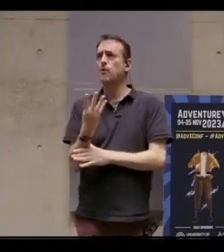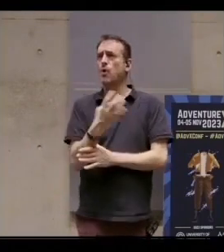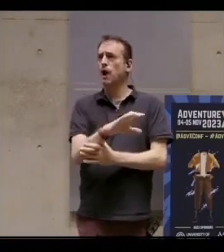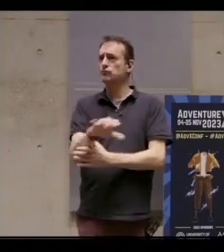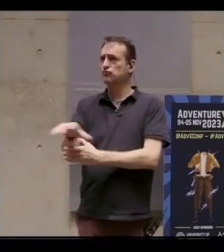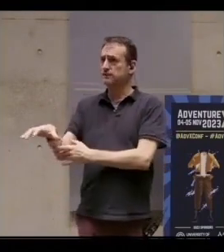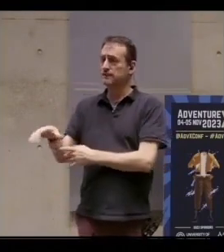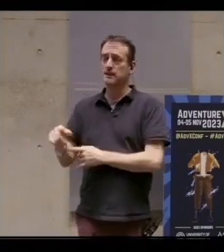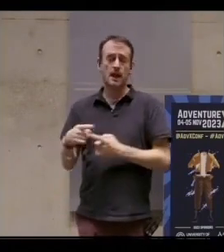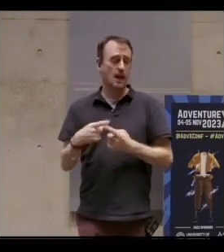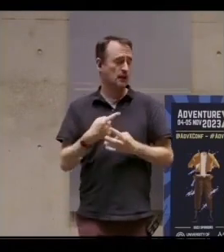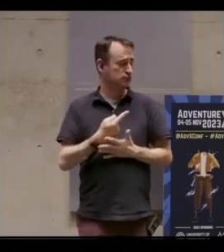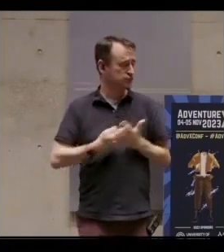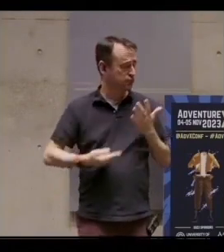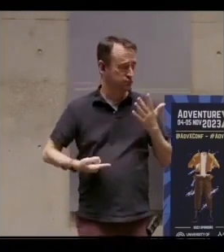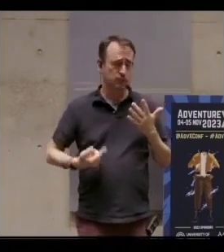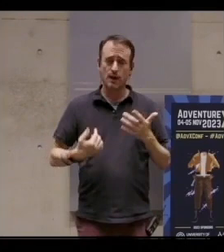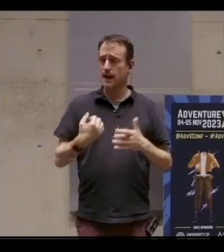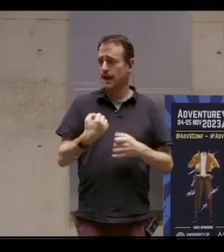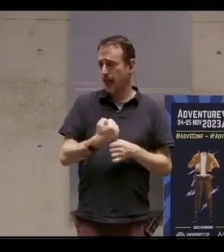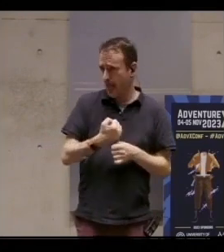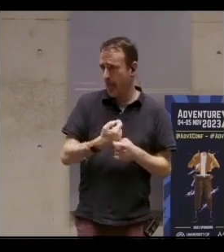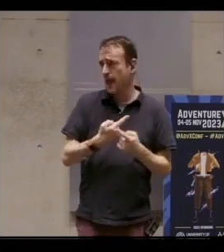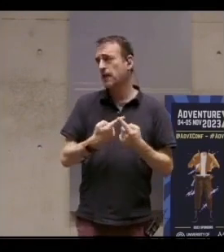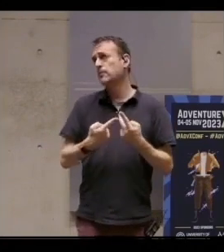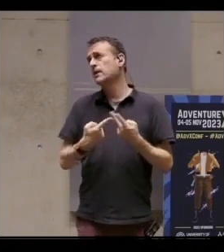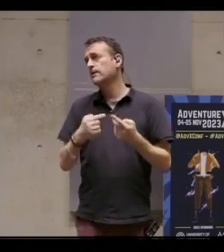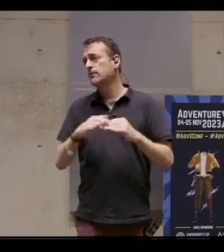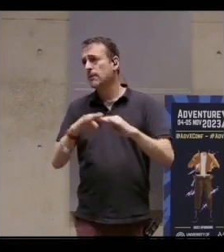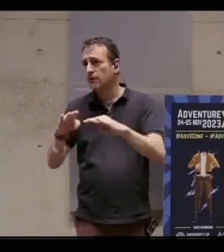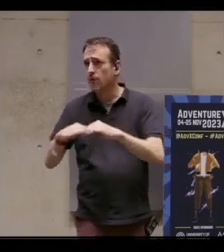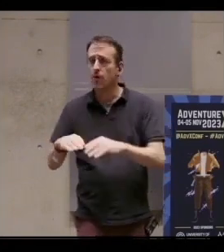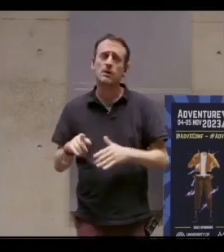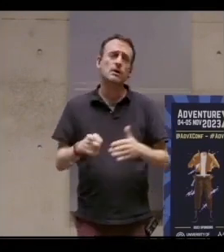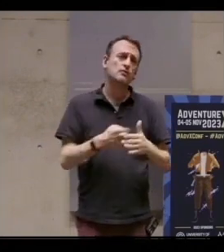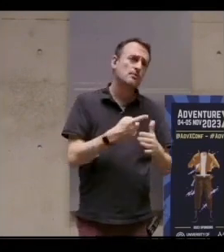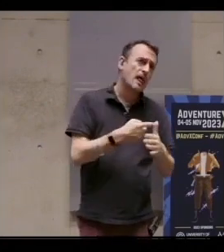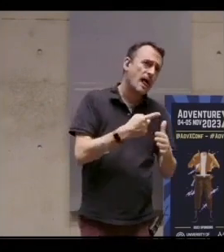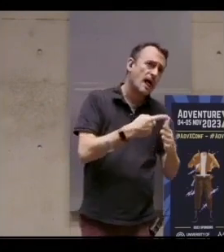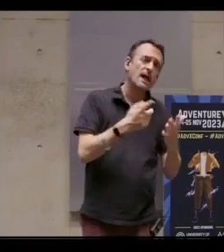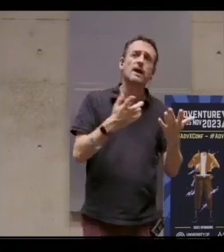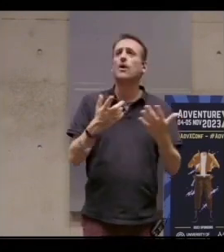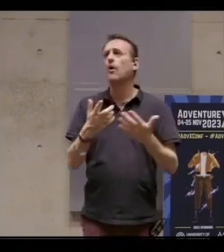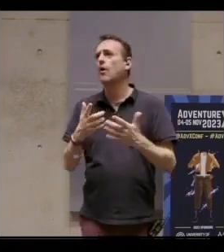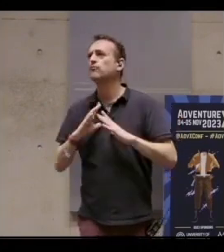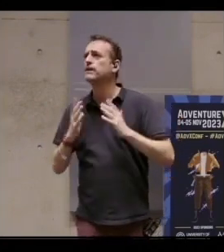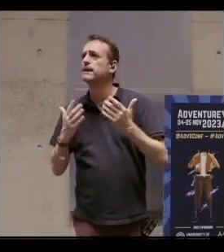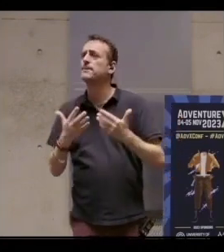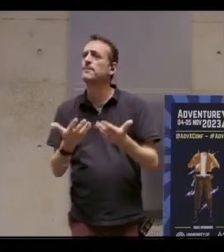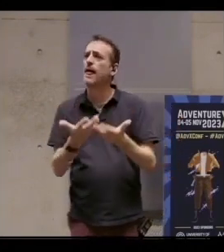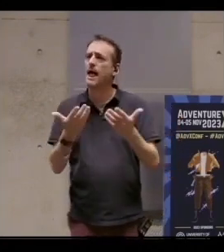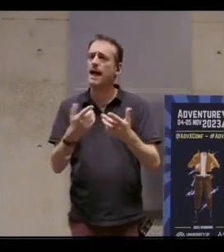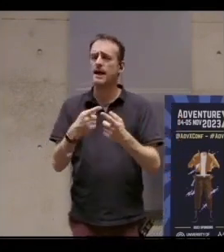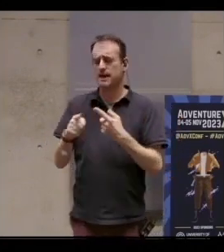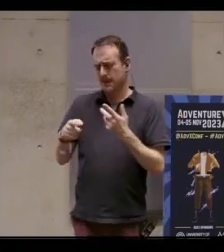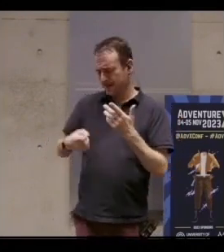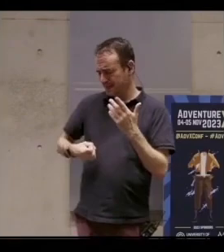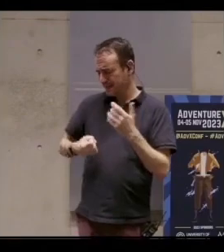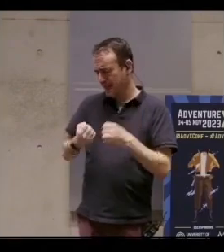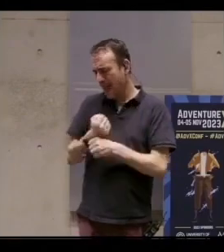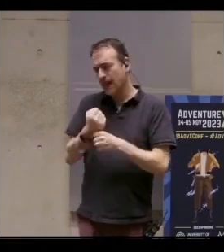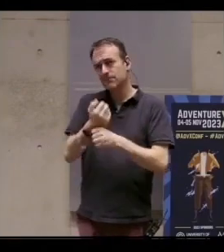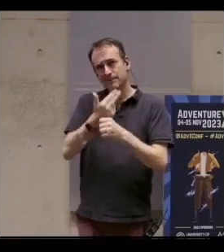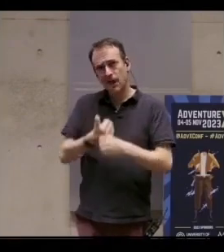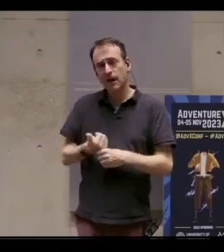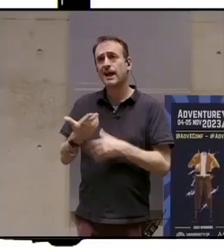different games on different platforms, from AAA to free-to-play, as a game writer, designer, narrative designer, and or people